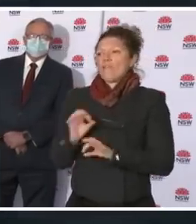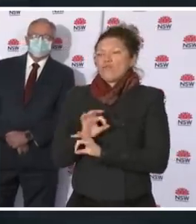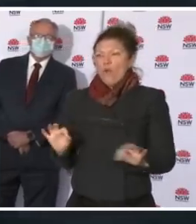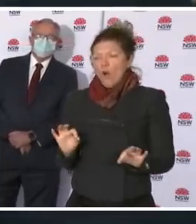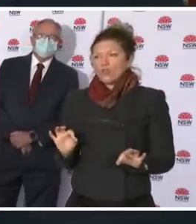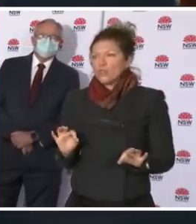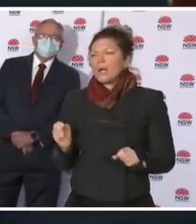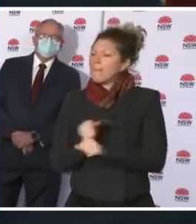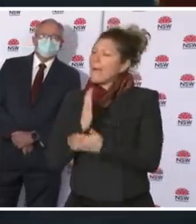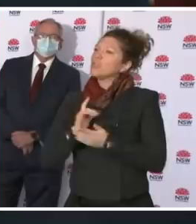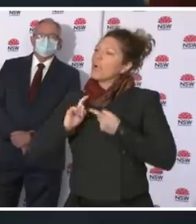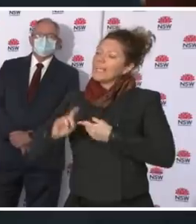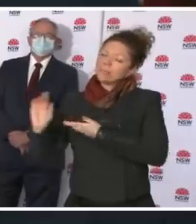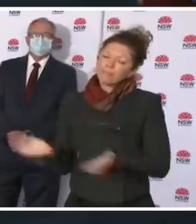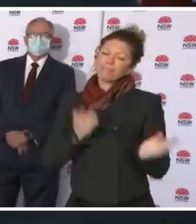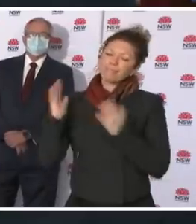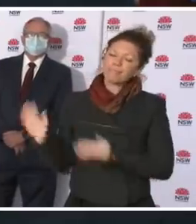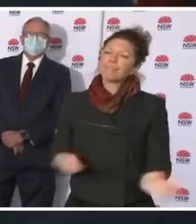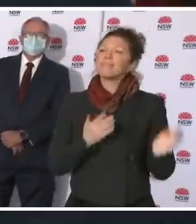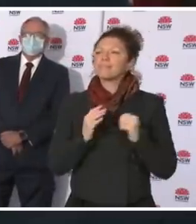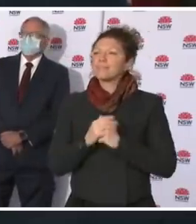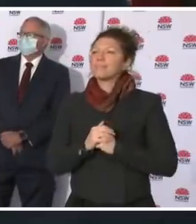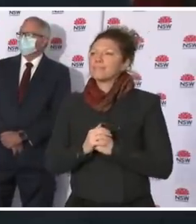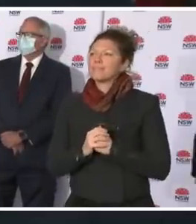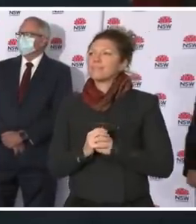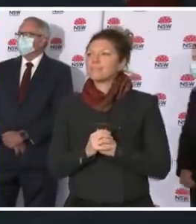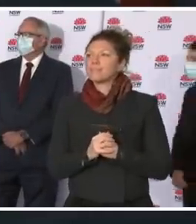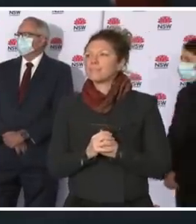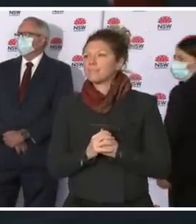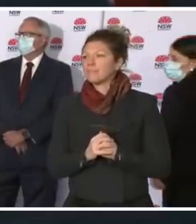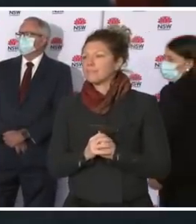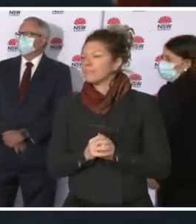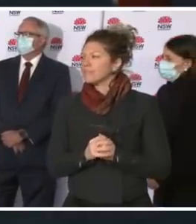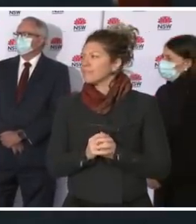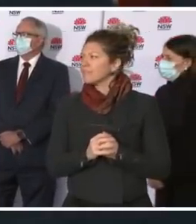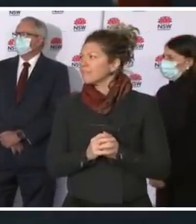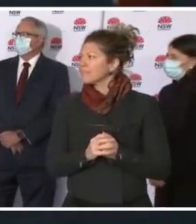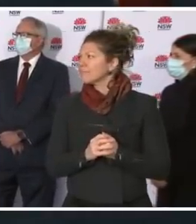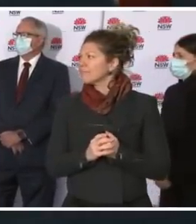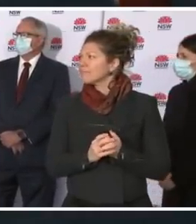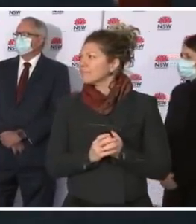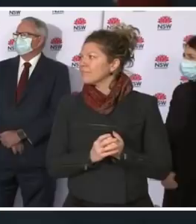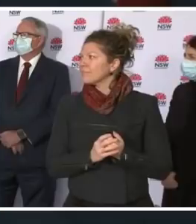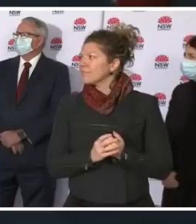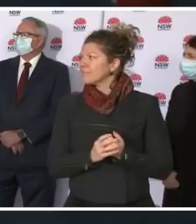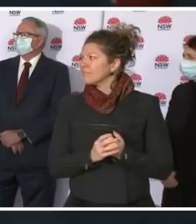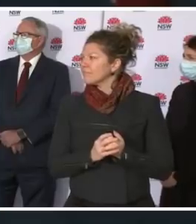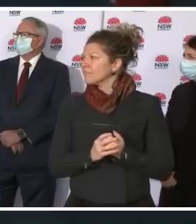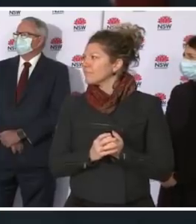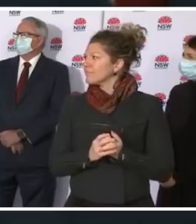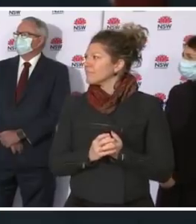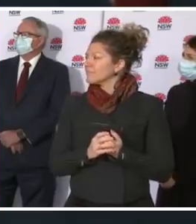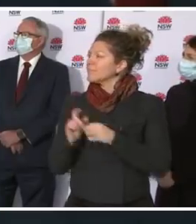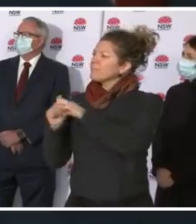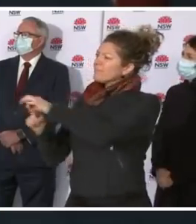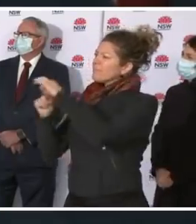turnaround time. Premier, are you confident that the measures you put in... Crisis Cabinet is informed by the health advice. Could we just get a bit